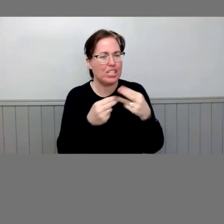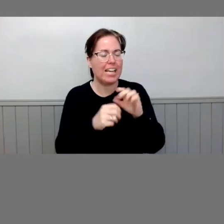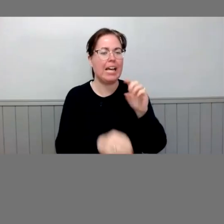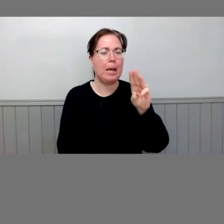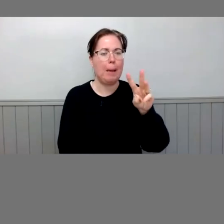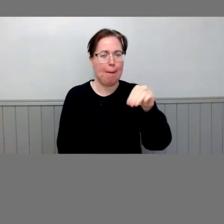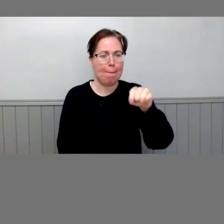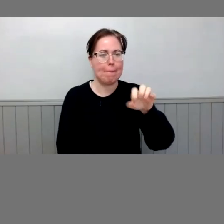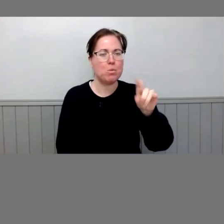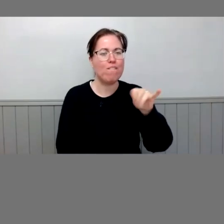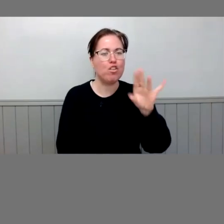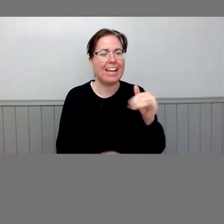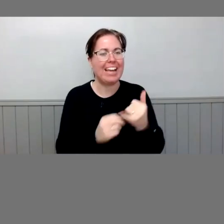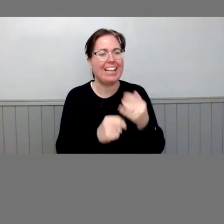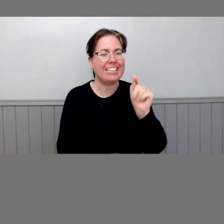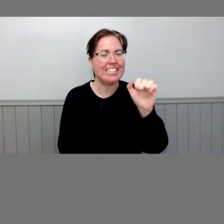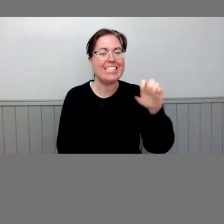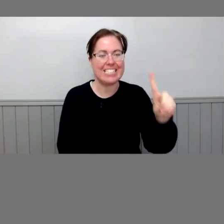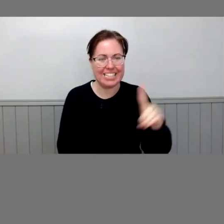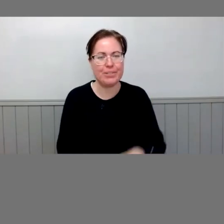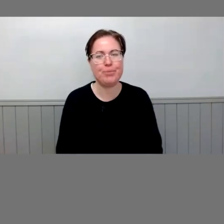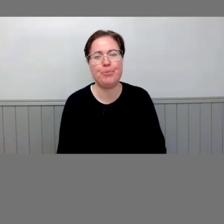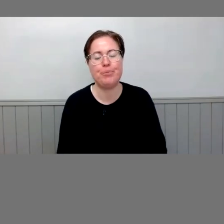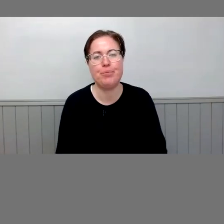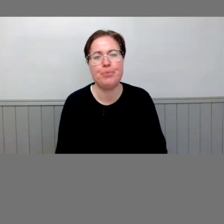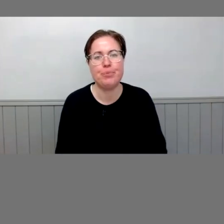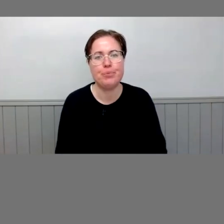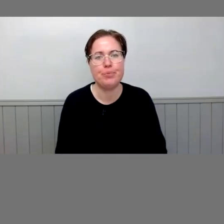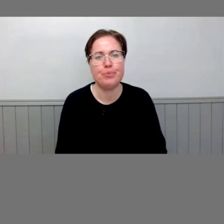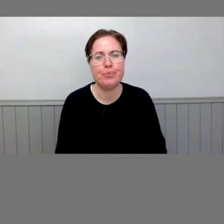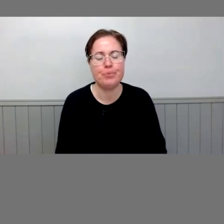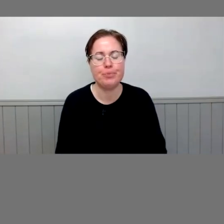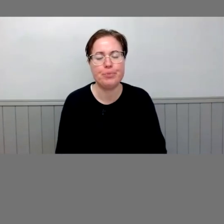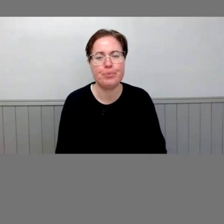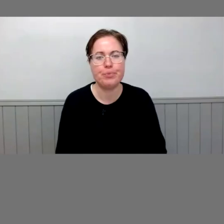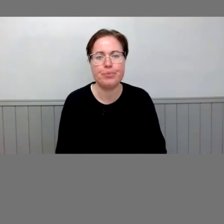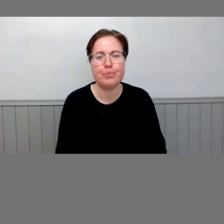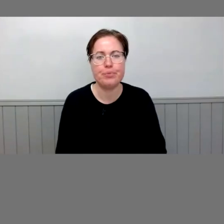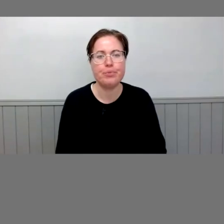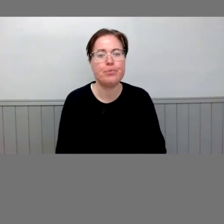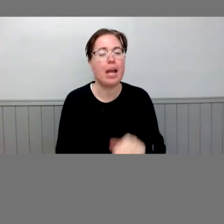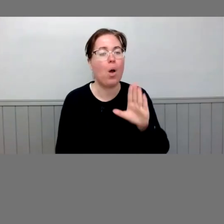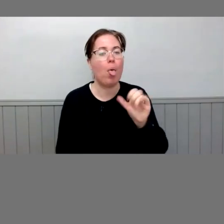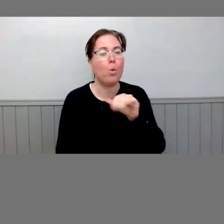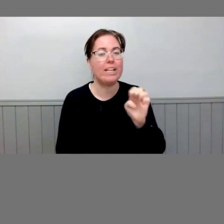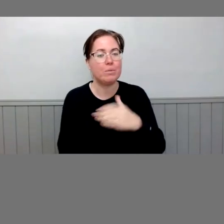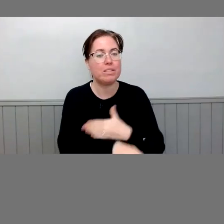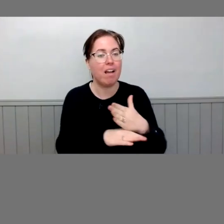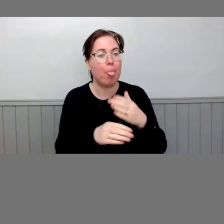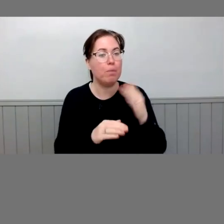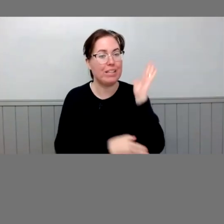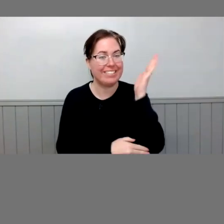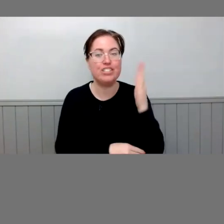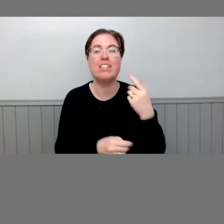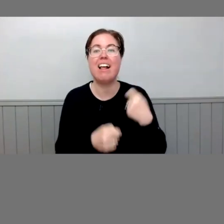Midwifery in Trinity College, Dublin. And I'm going to pass over to Louise, who's going to start the presentation, and then Darren will